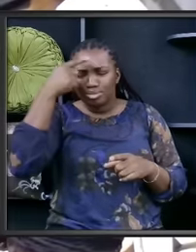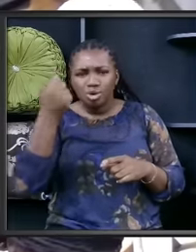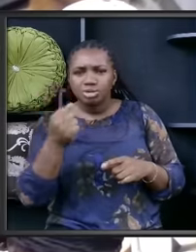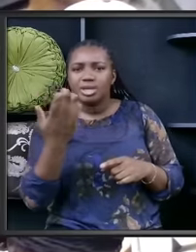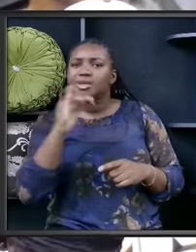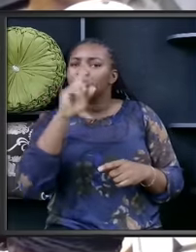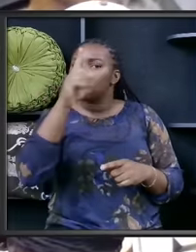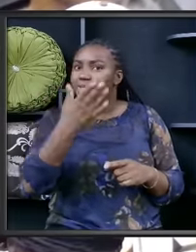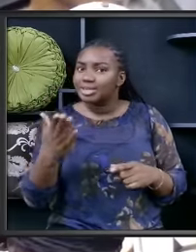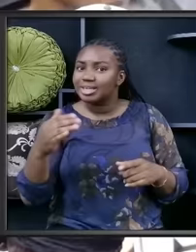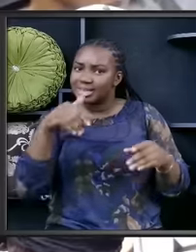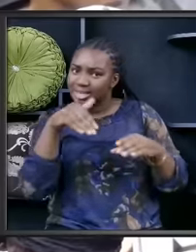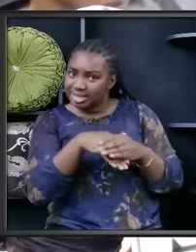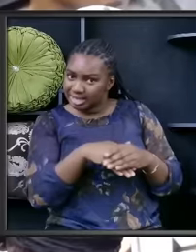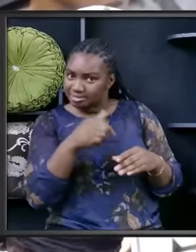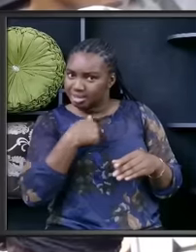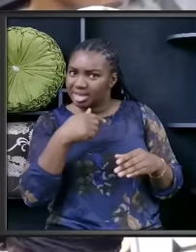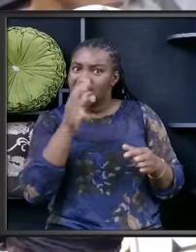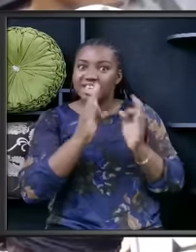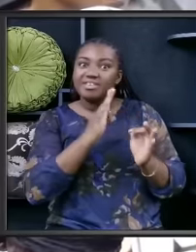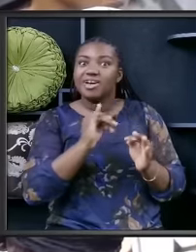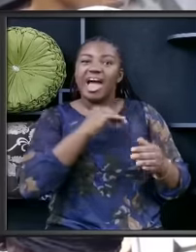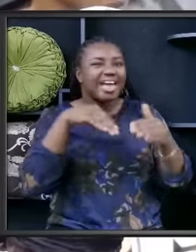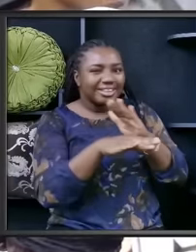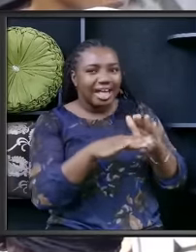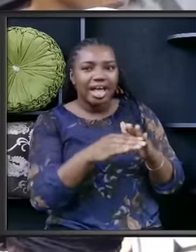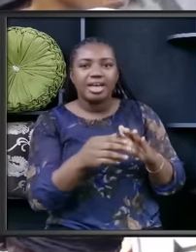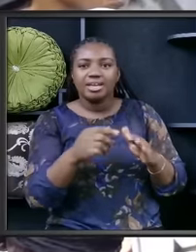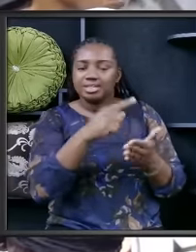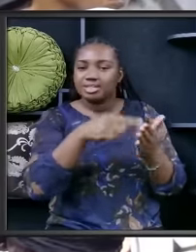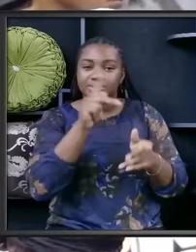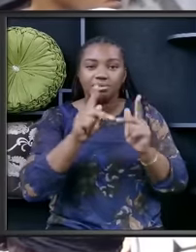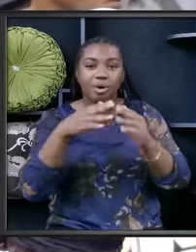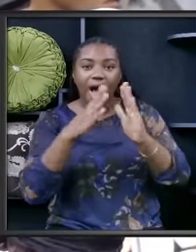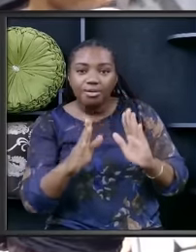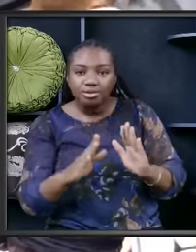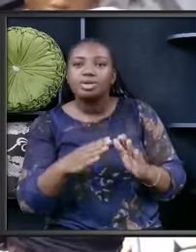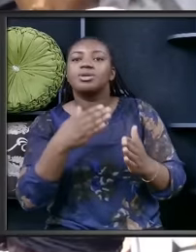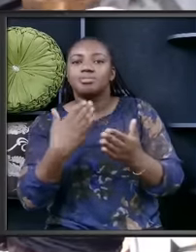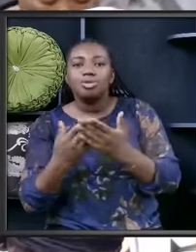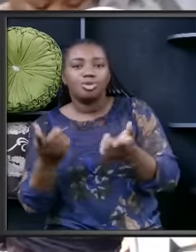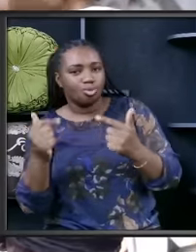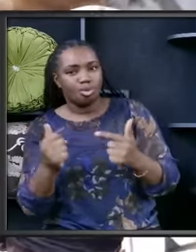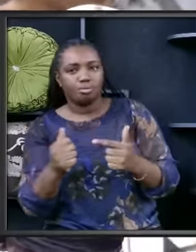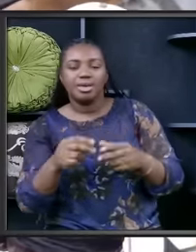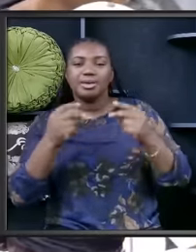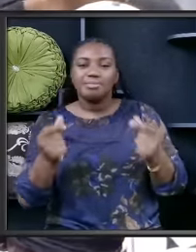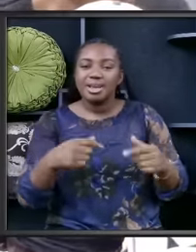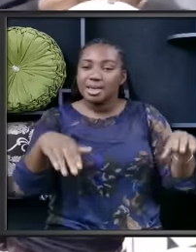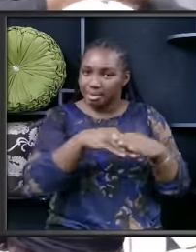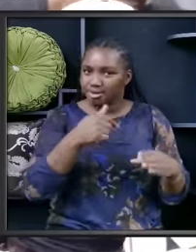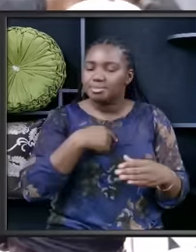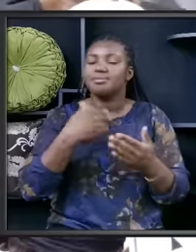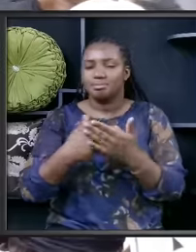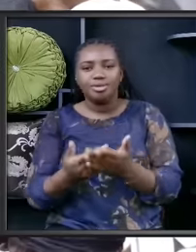they inside me, where he say, if I reach these people's house, money go come. That man no get money that time. Immediately, marry come, he say, the man, nine